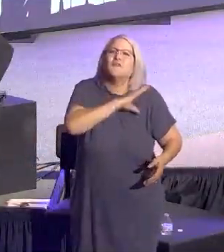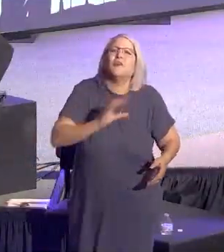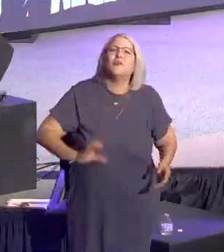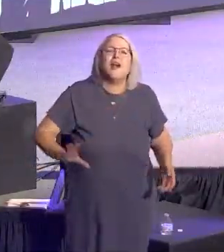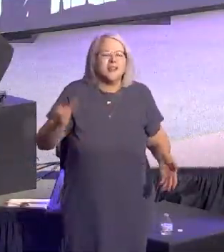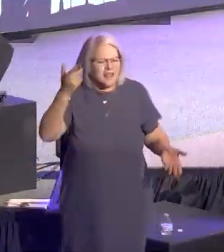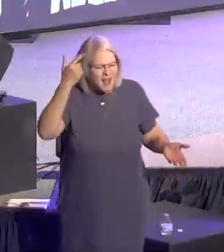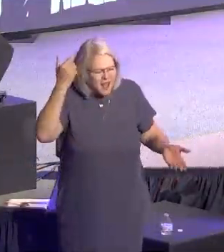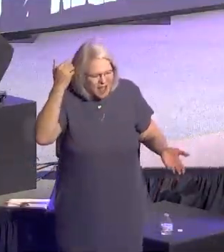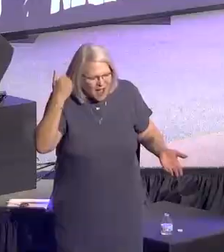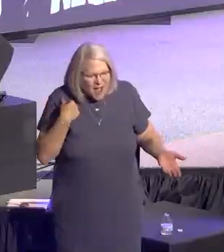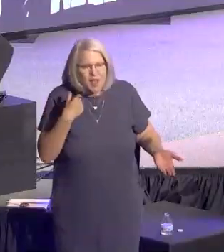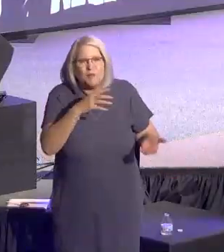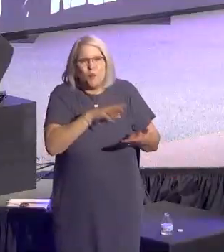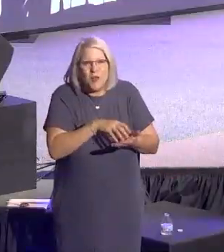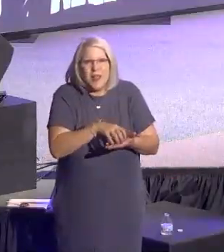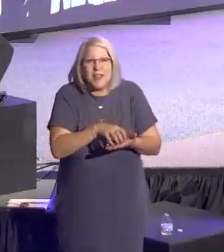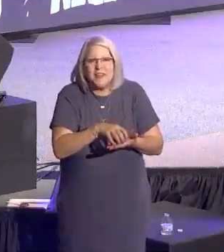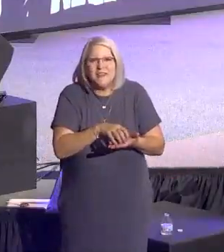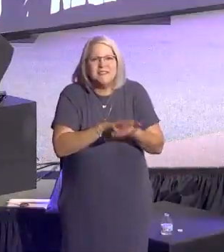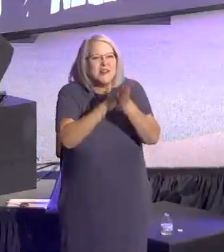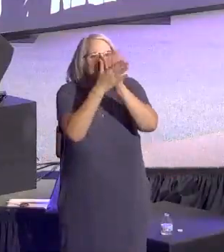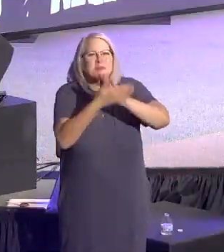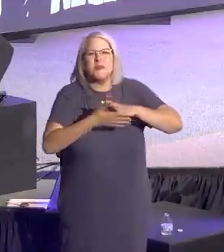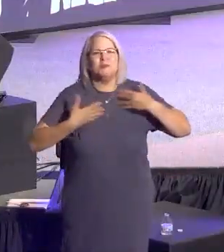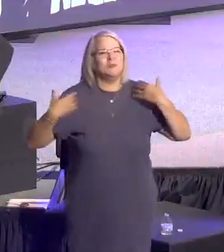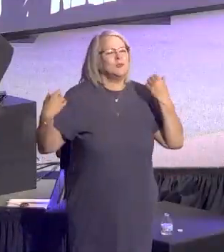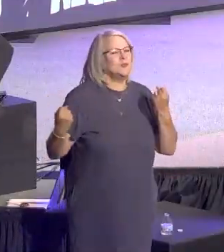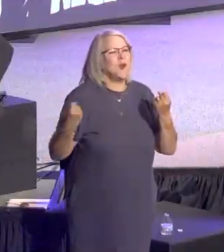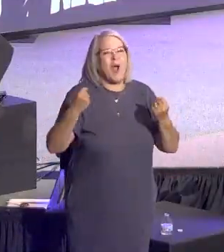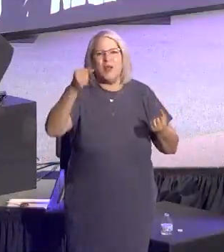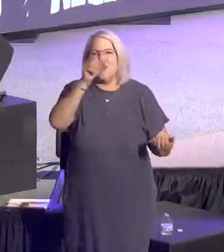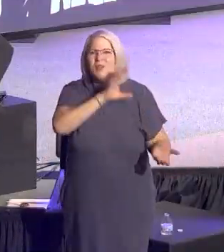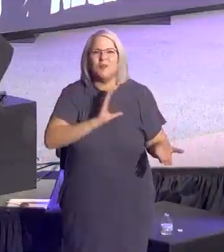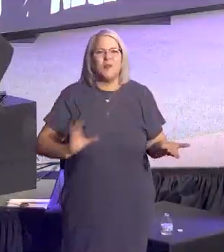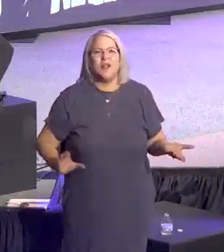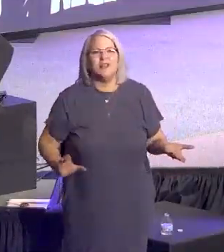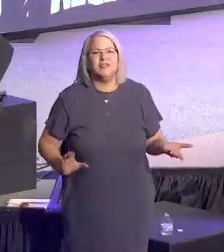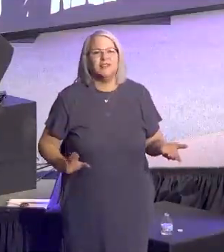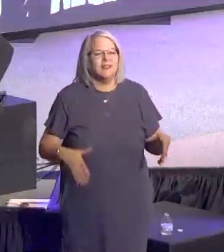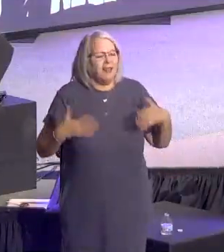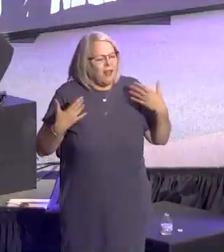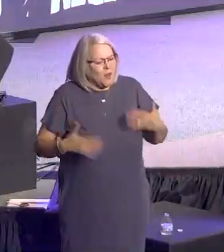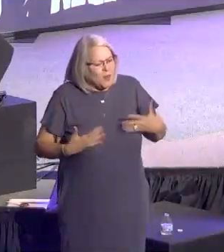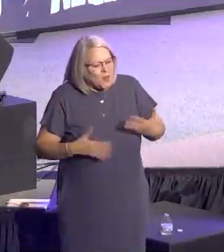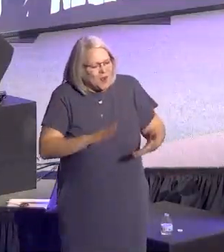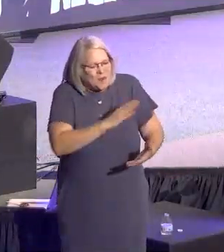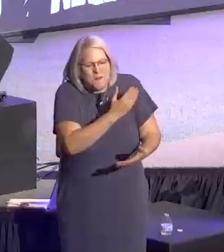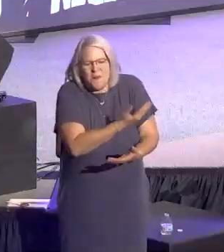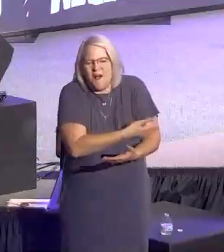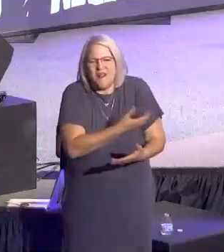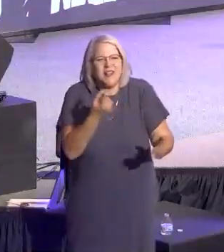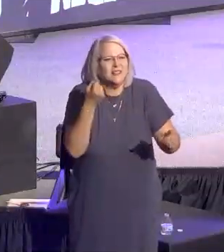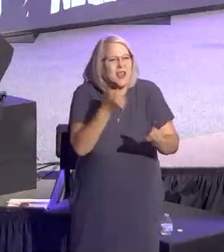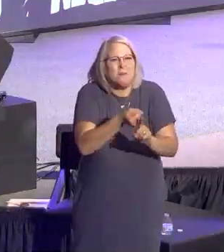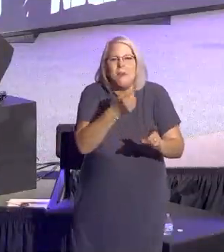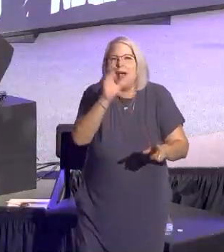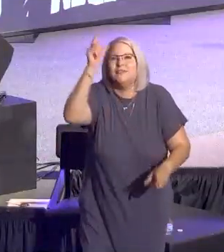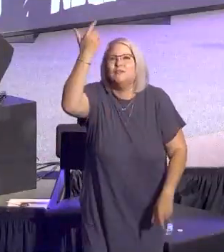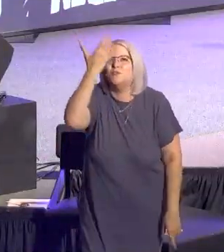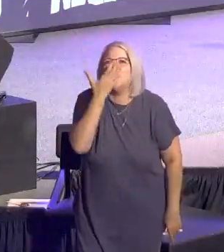weak, then I am strong. That's powerful. That's the impact of